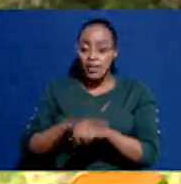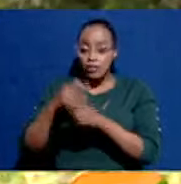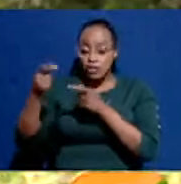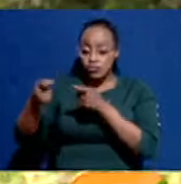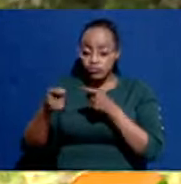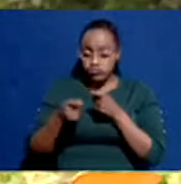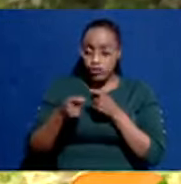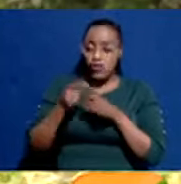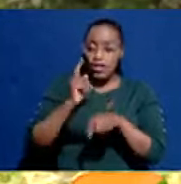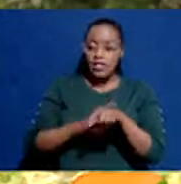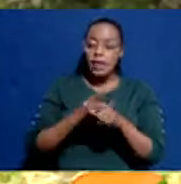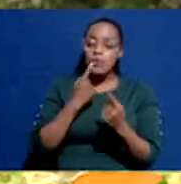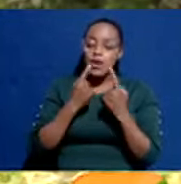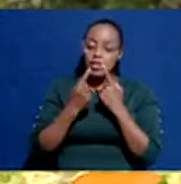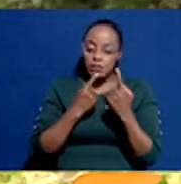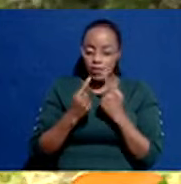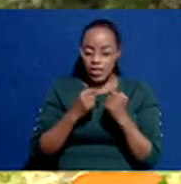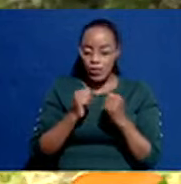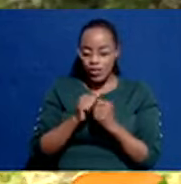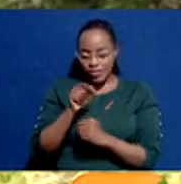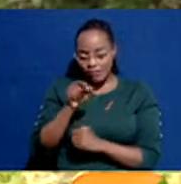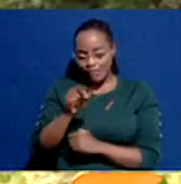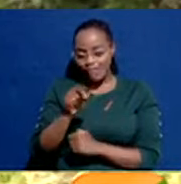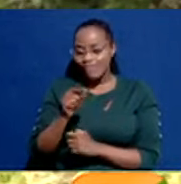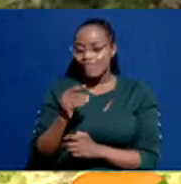tukiwa tukunazungumza na yeye.